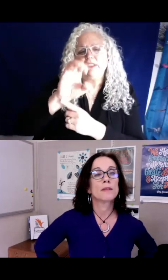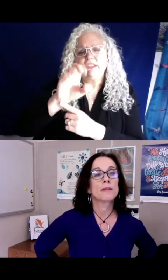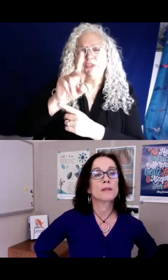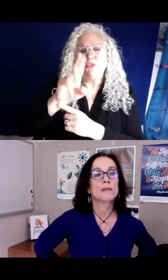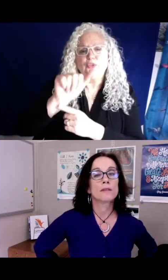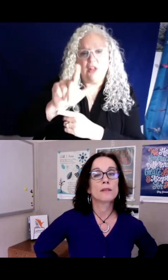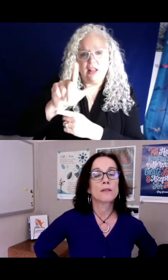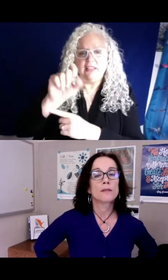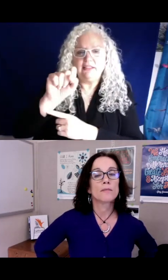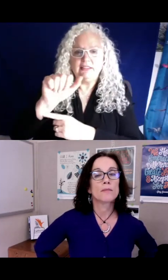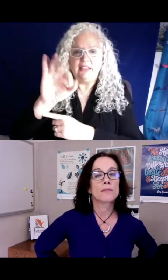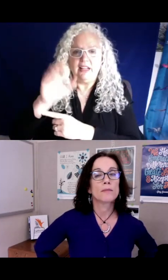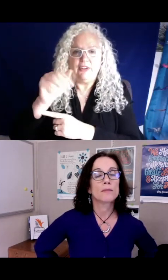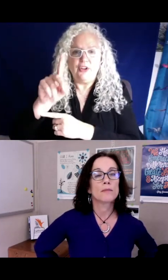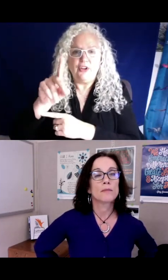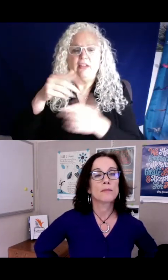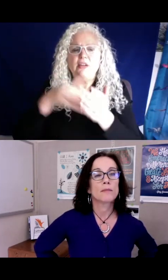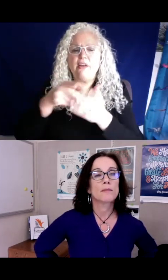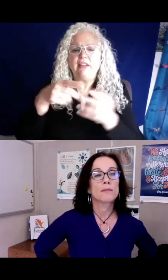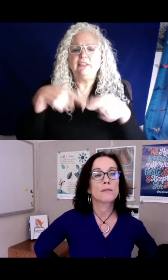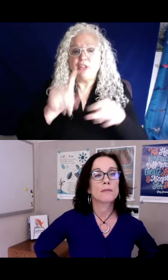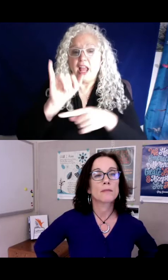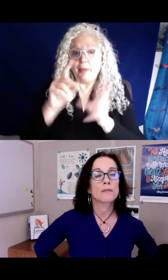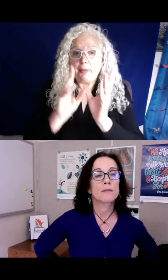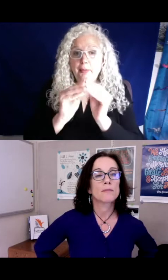These are safeguards and procedural